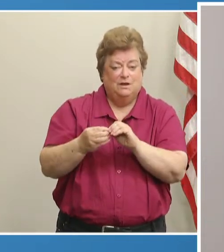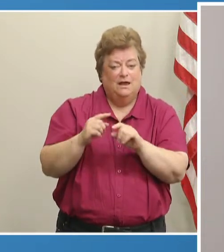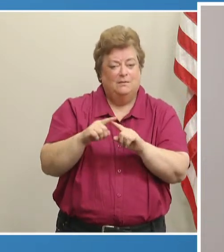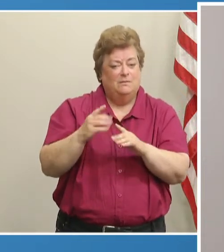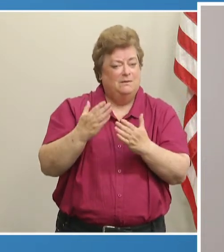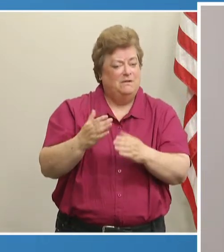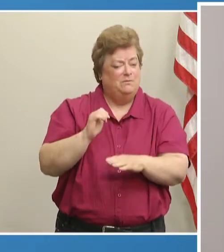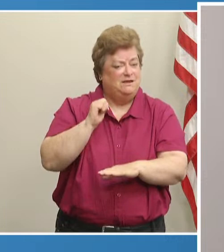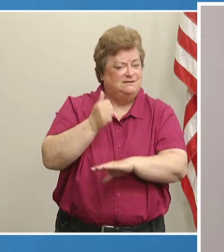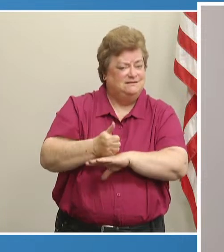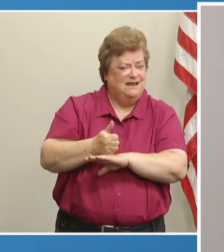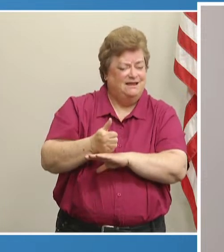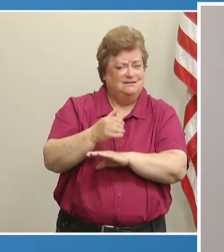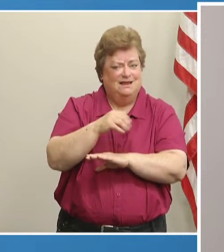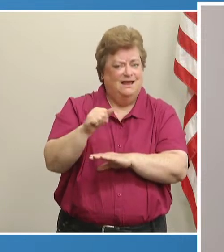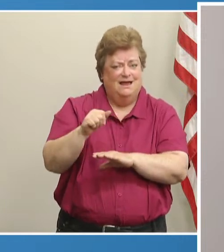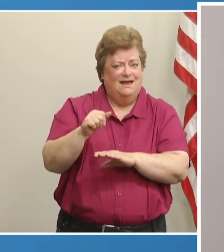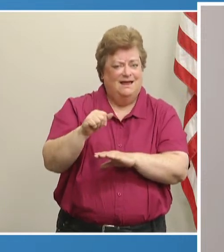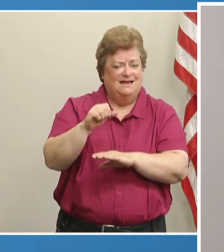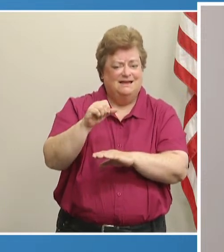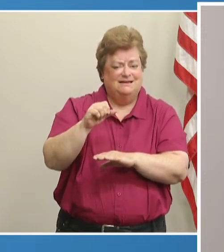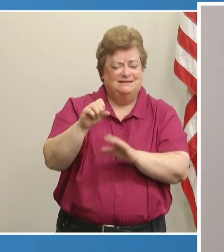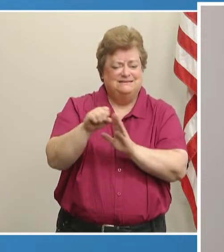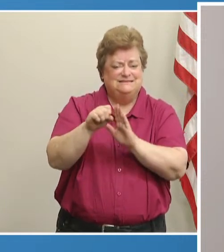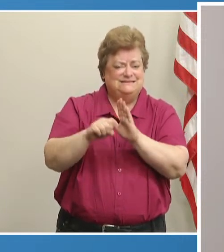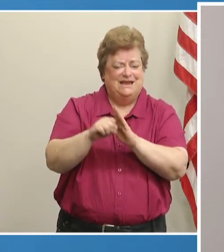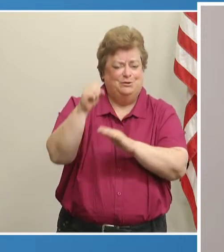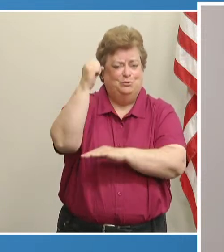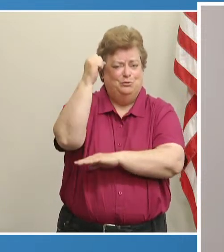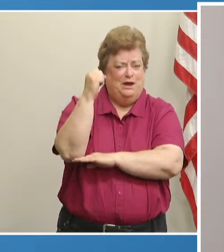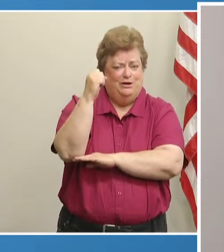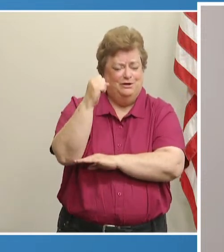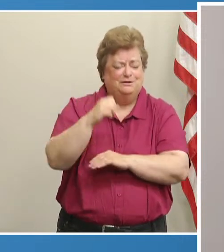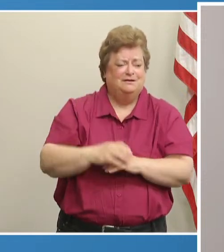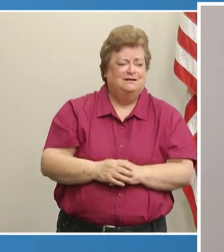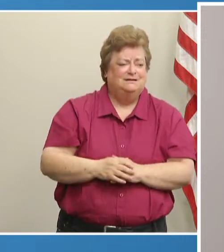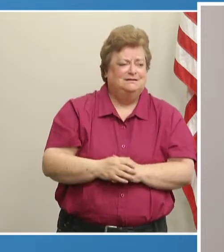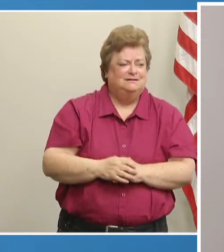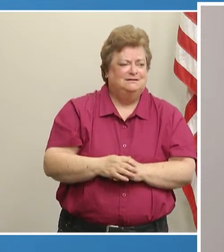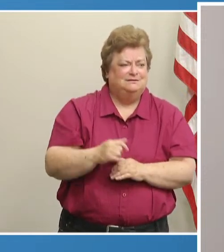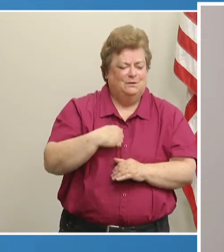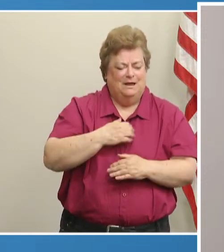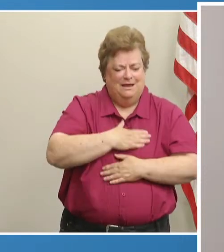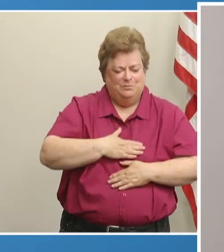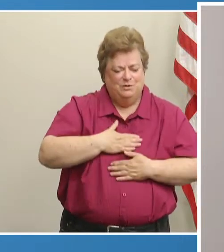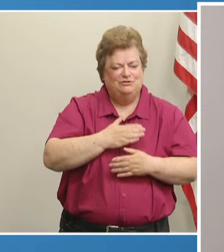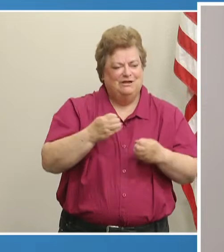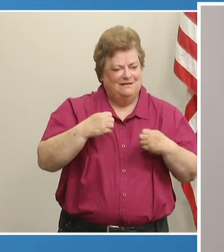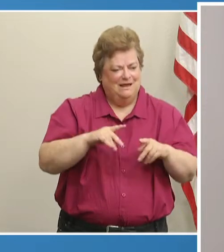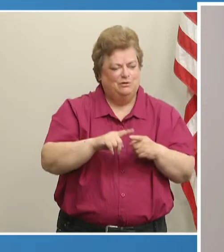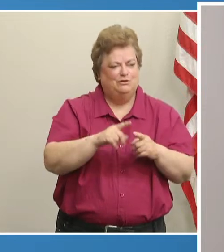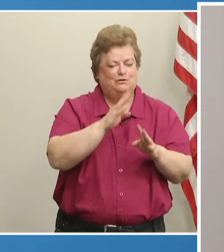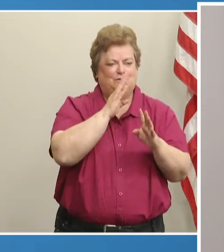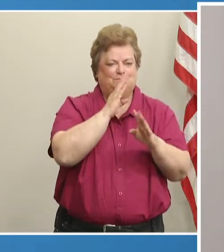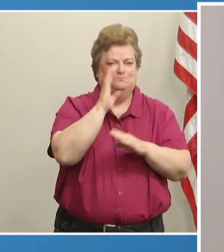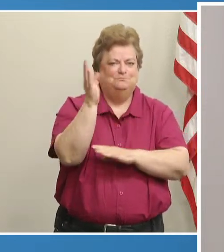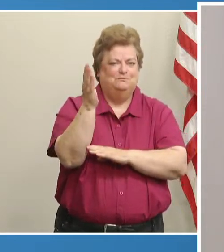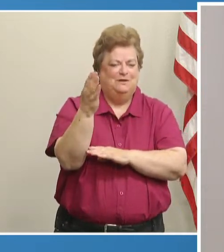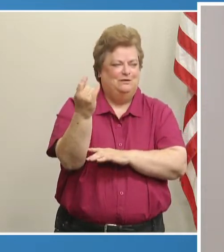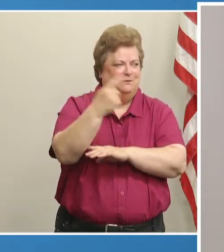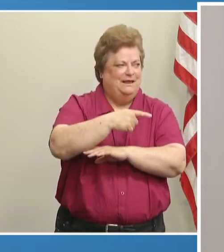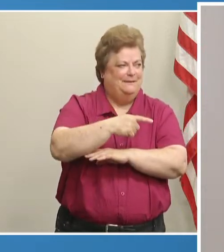state record for pandemic. So let that be our goal. Let's keep working together. And again, I appreciate very much the opportunity to be part of the press conference.